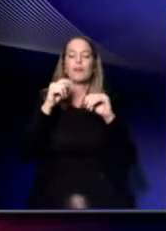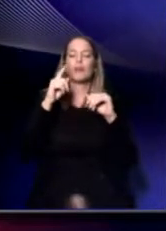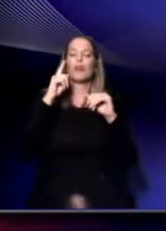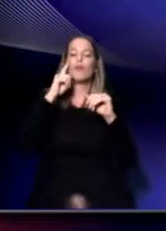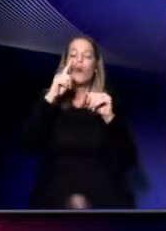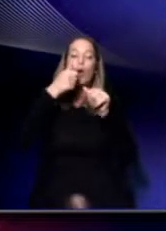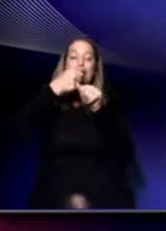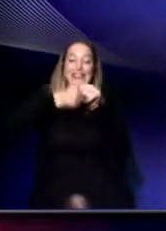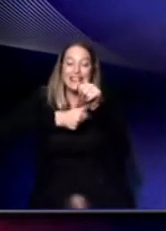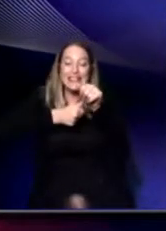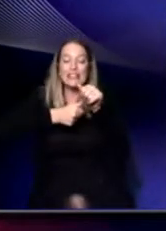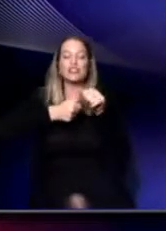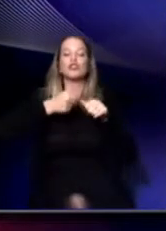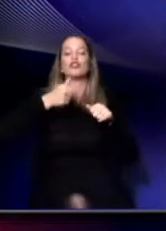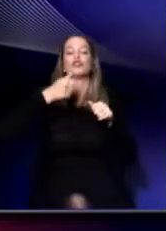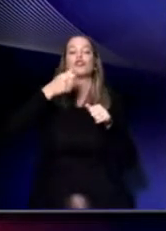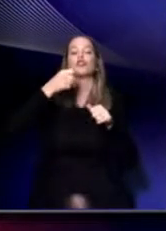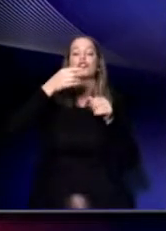pupil